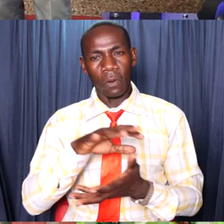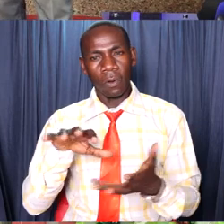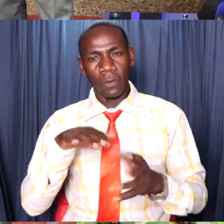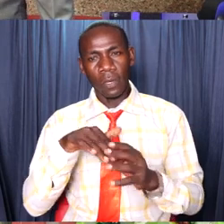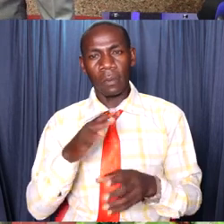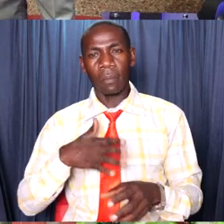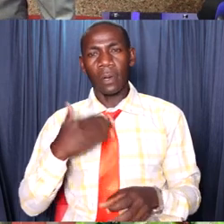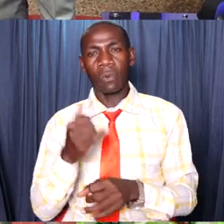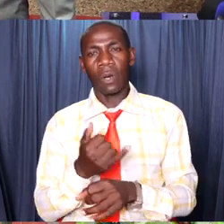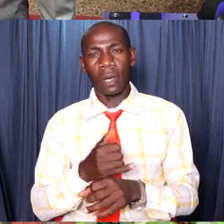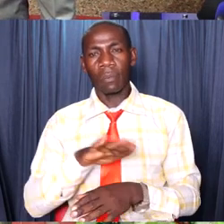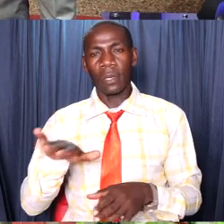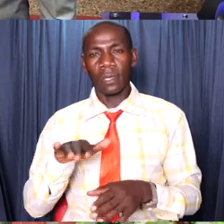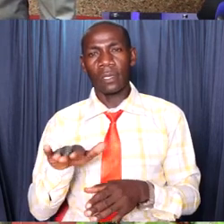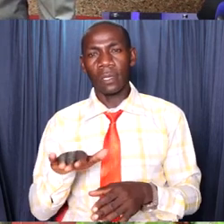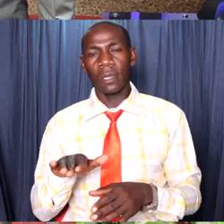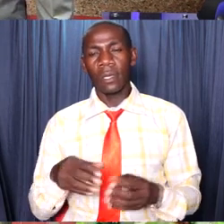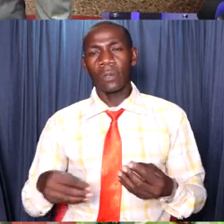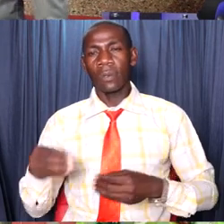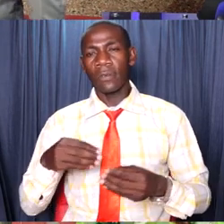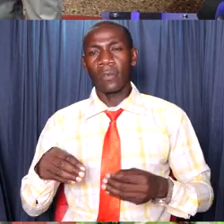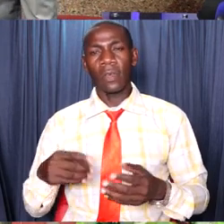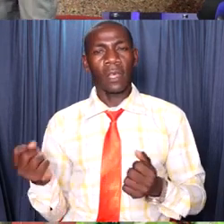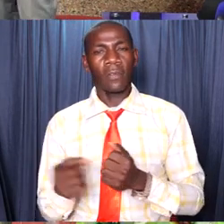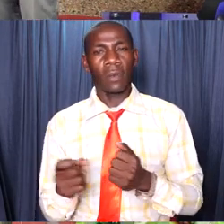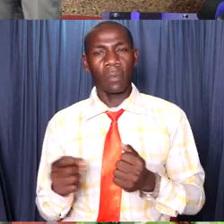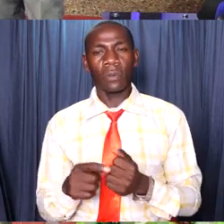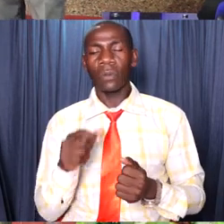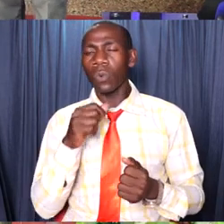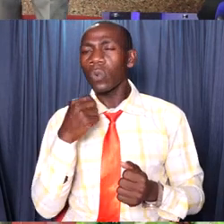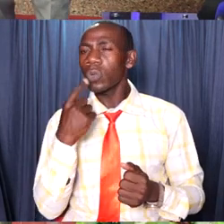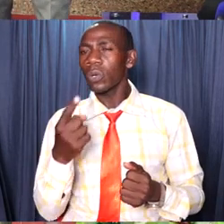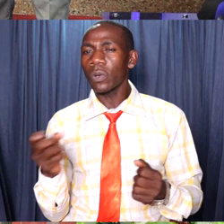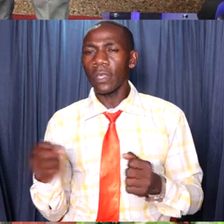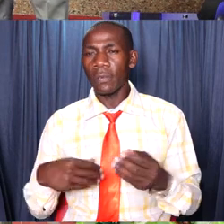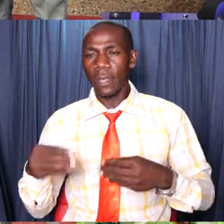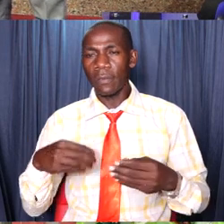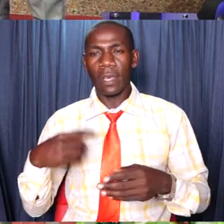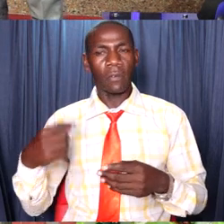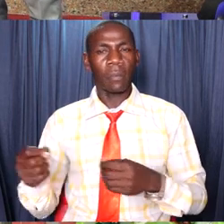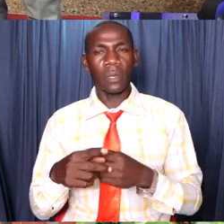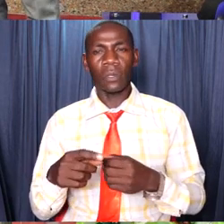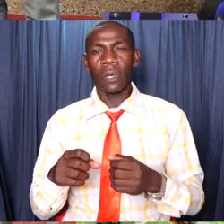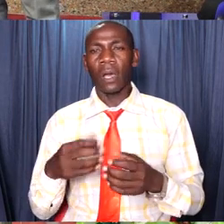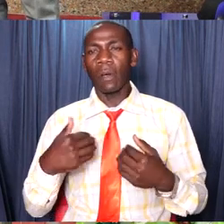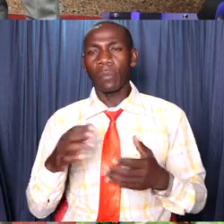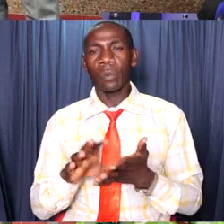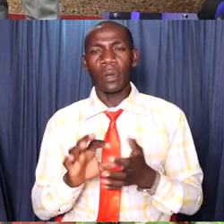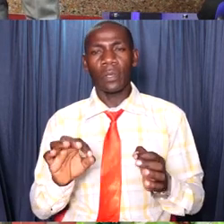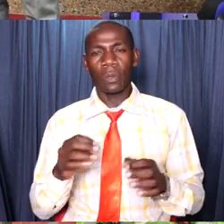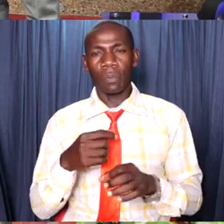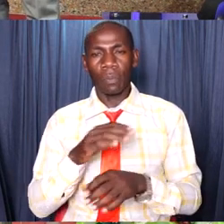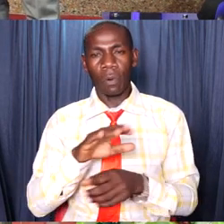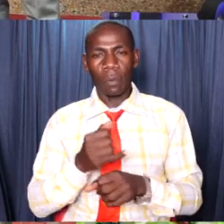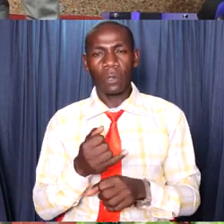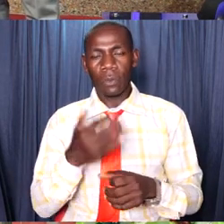kwangu? Why I'm threatened at work? Kutoa zaka kamili kila mwezi utapata misukosuko na nani? Who told you when you give your tithe every month nobody will threaten you at your place of